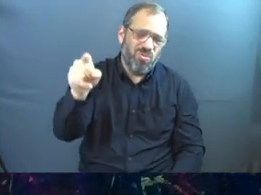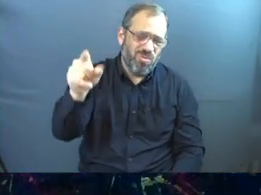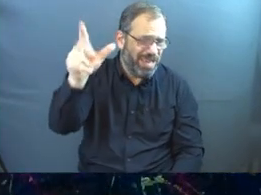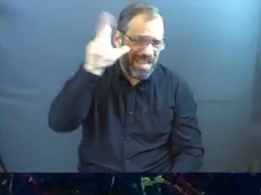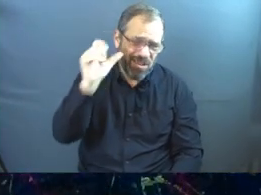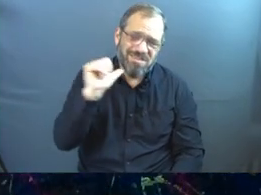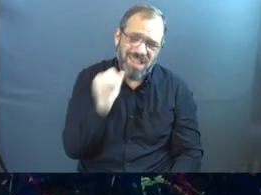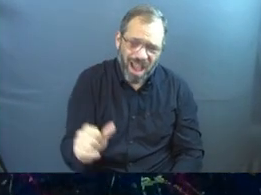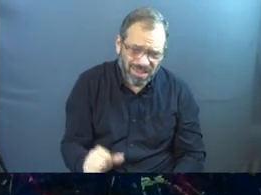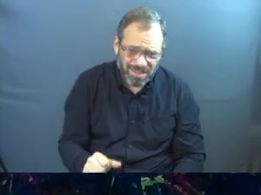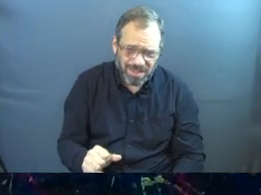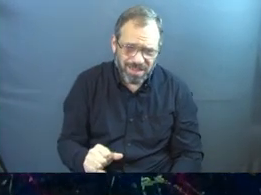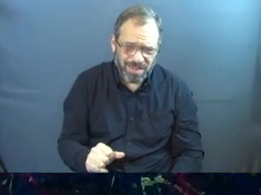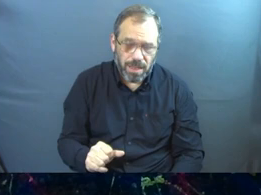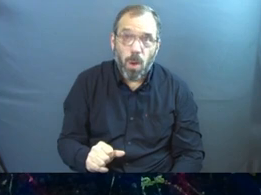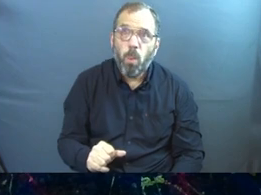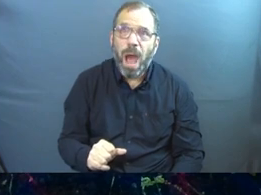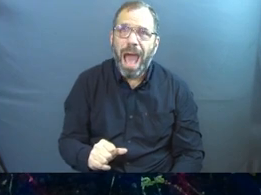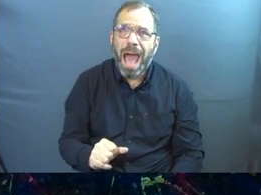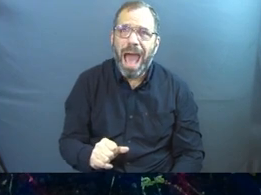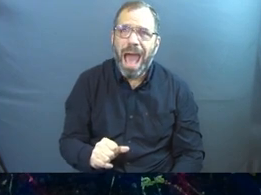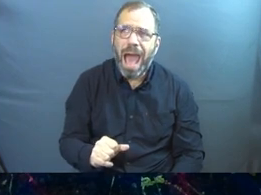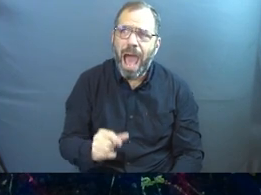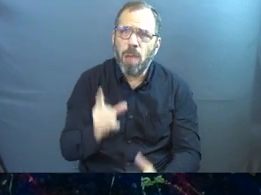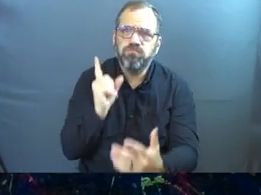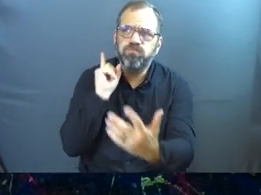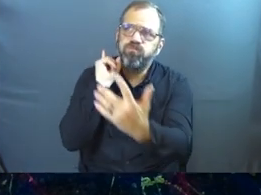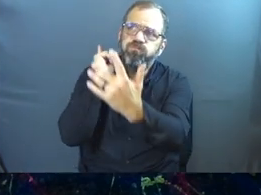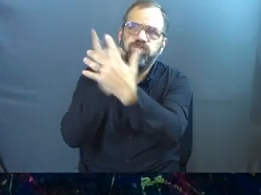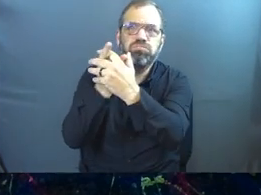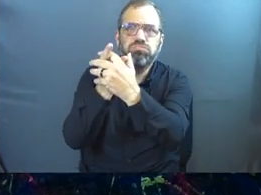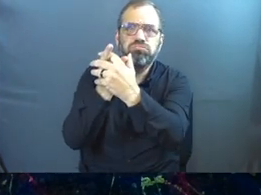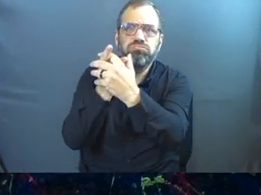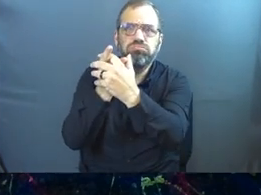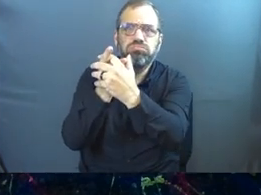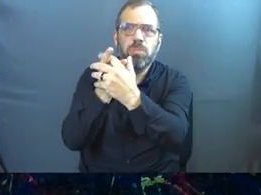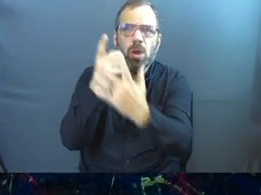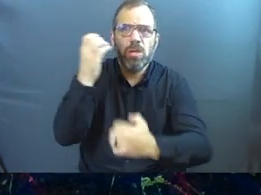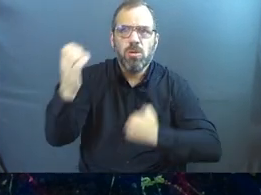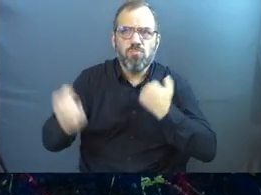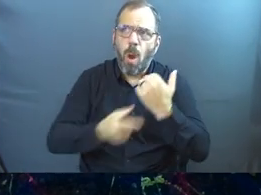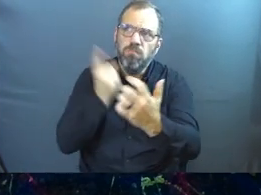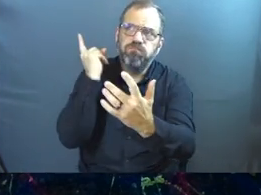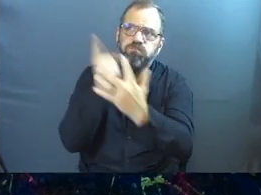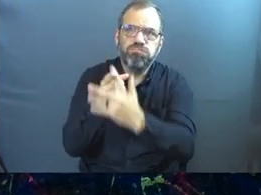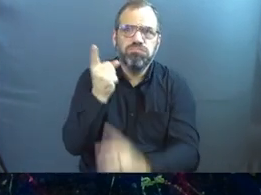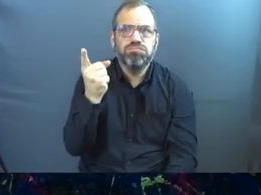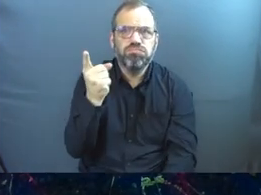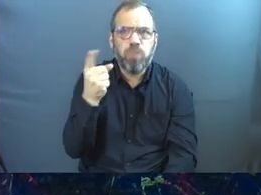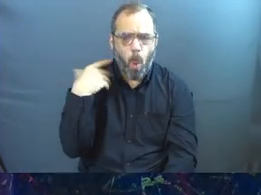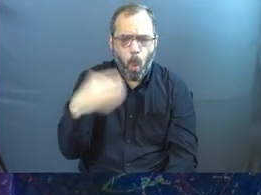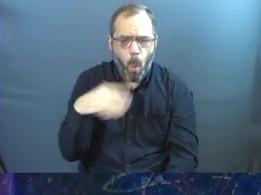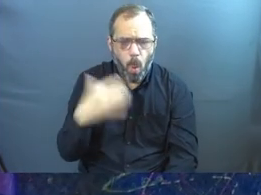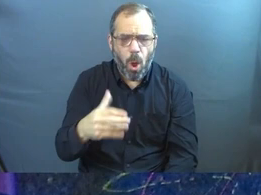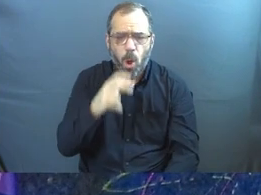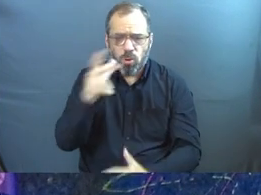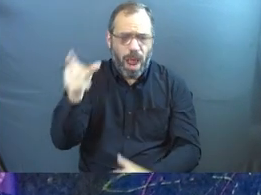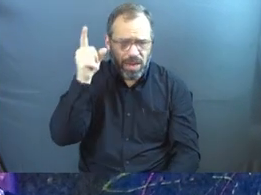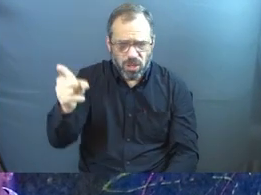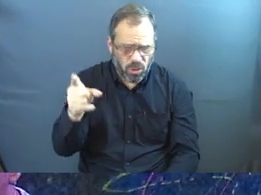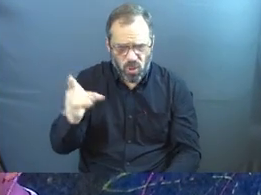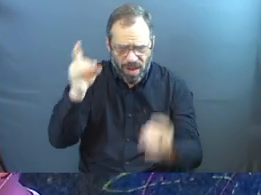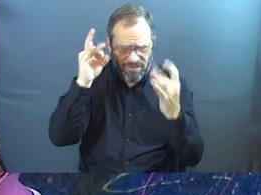not hear. Well, he's coming right out the gate, isn't he? He's got some emotions for the Lord. Or cry to